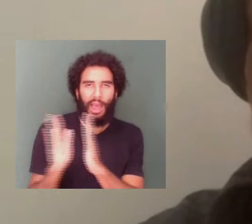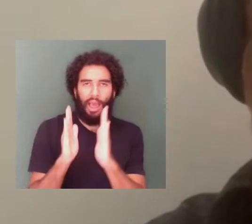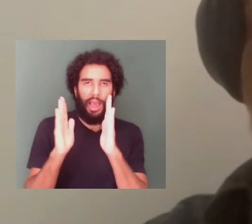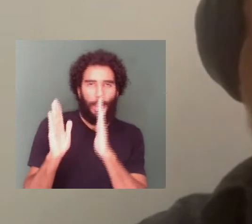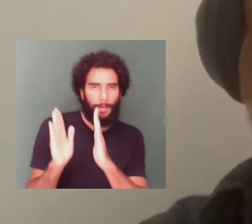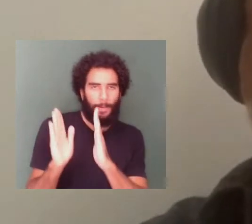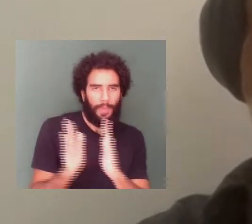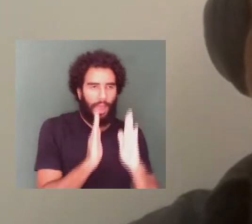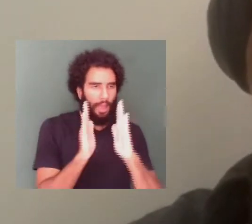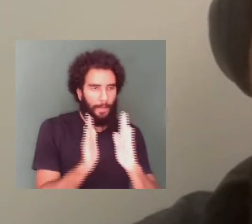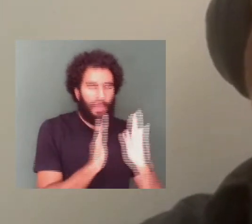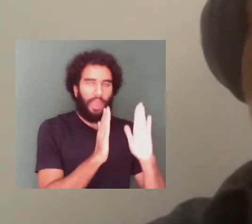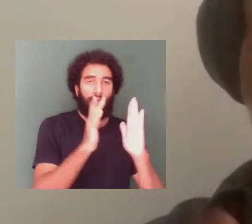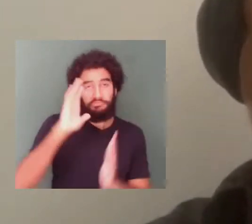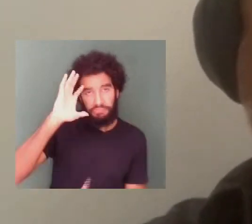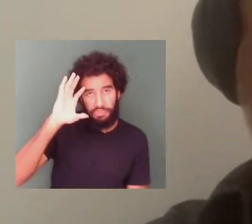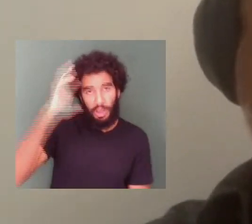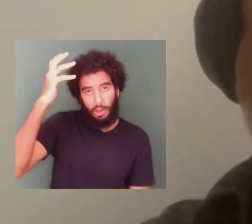where